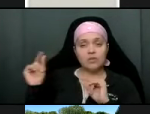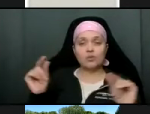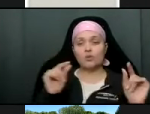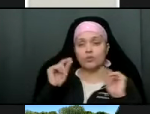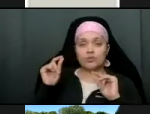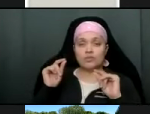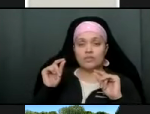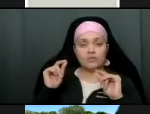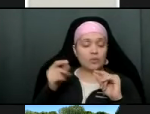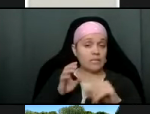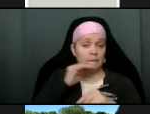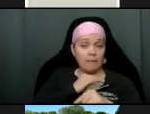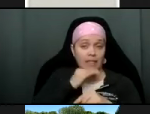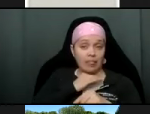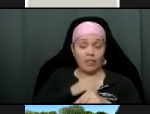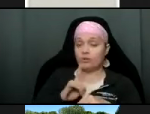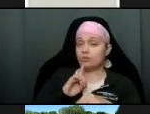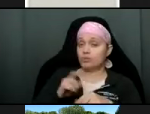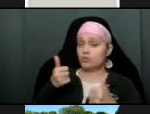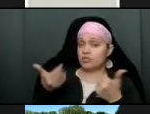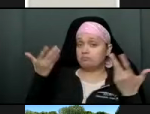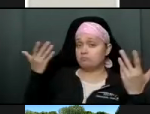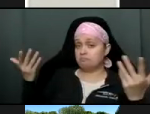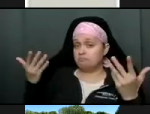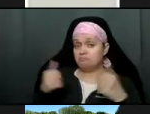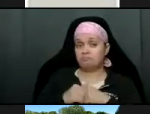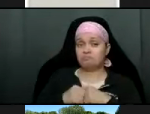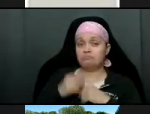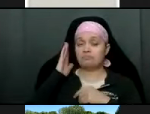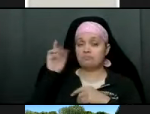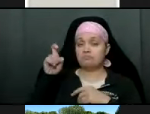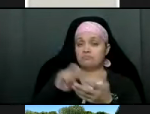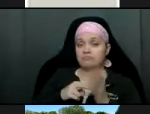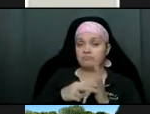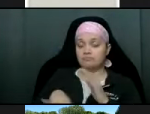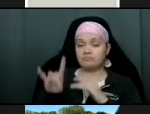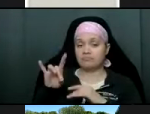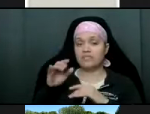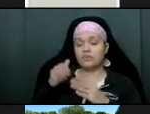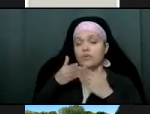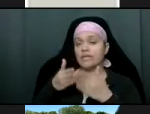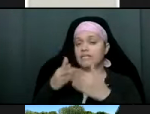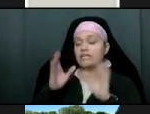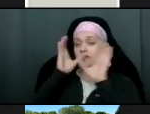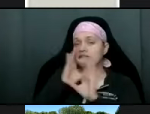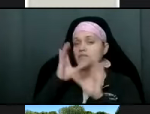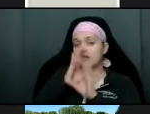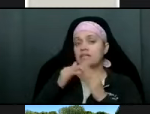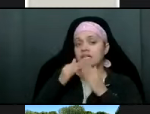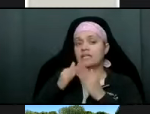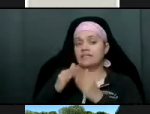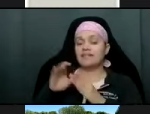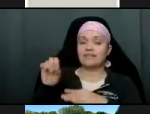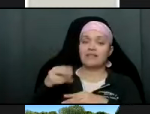it just a myth or was it truth? They wanted to find out. So they sailed out looking, and they sailed, oh